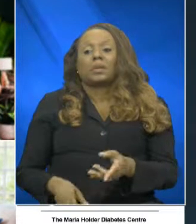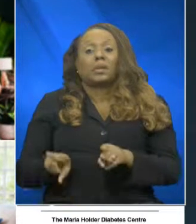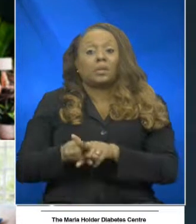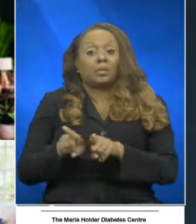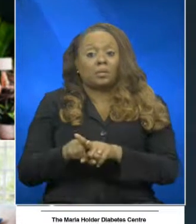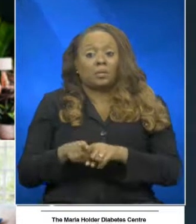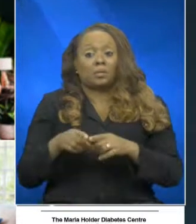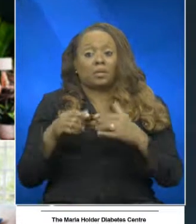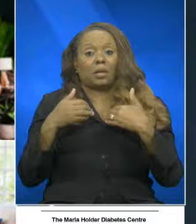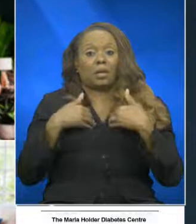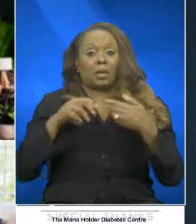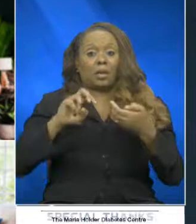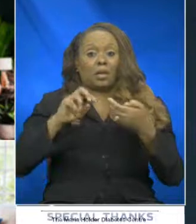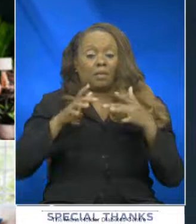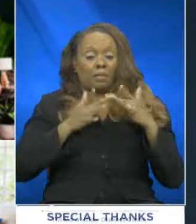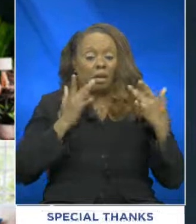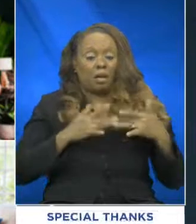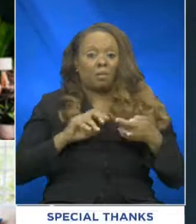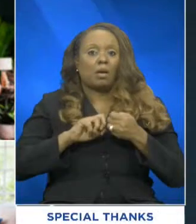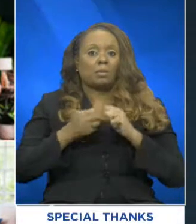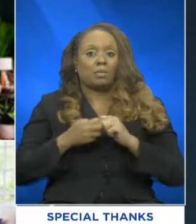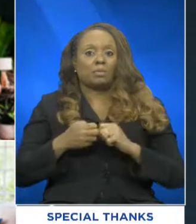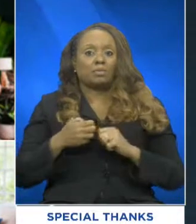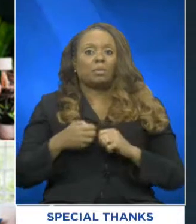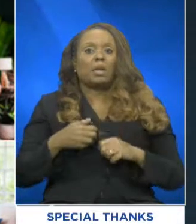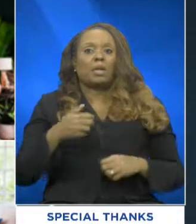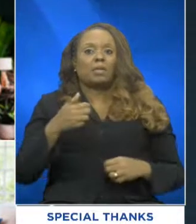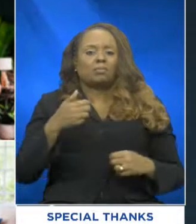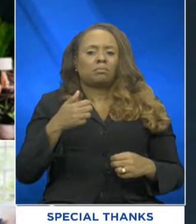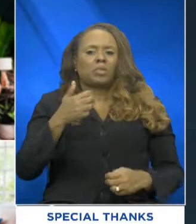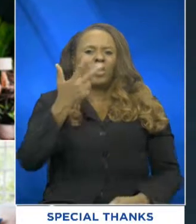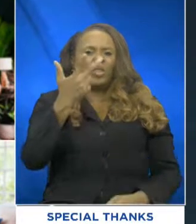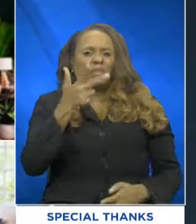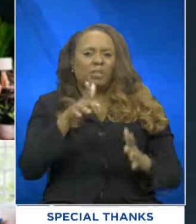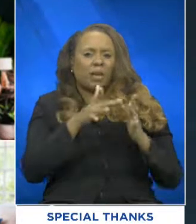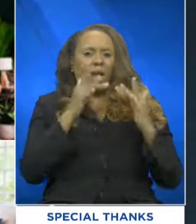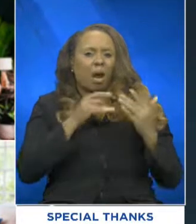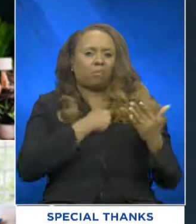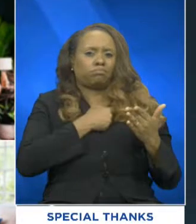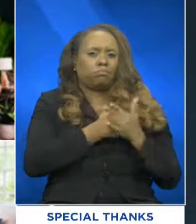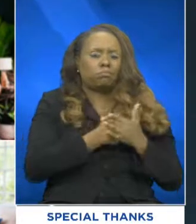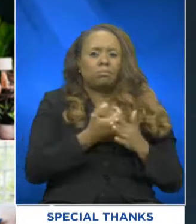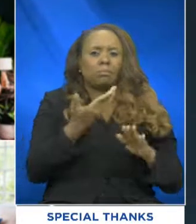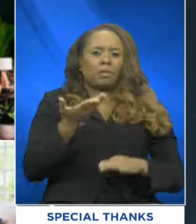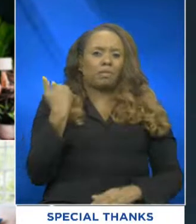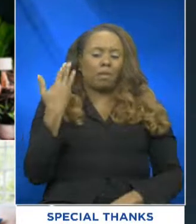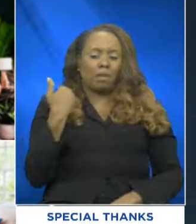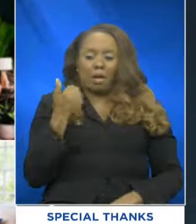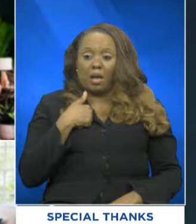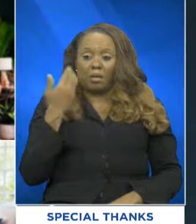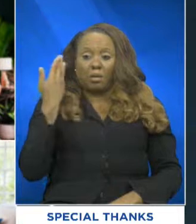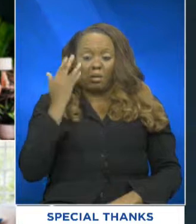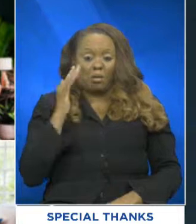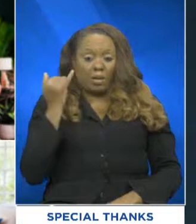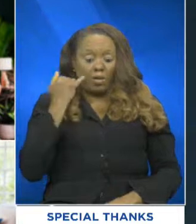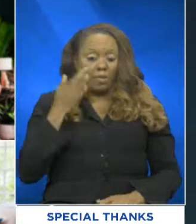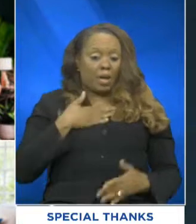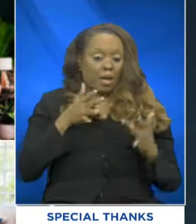patient. I've had 3 heart attacks, so I don't know if there's a connection between